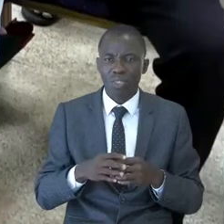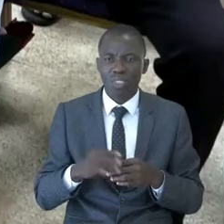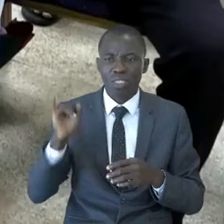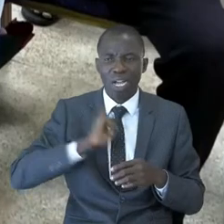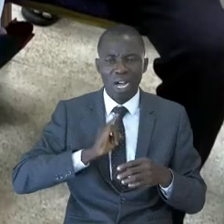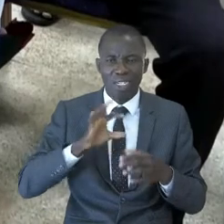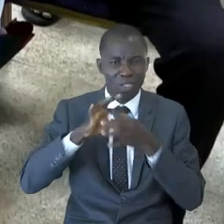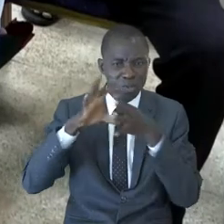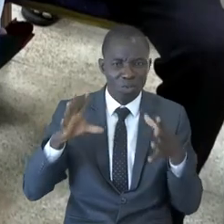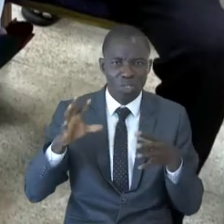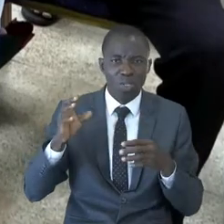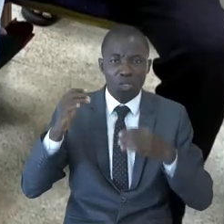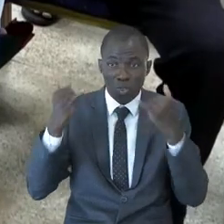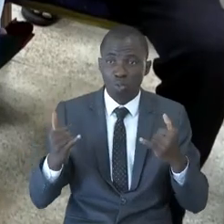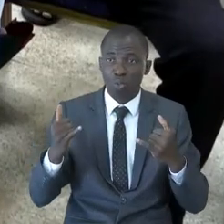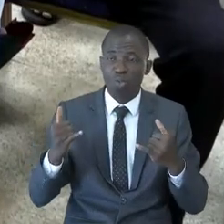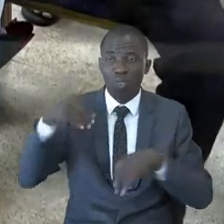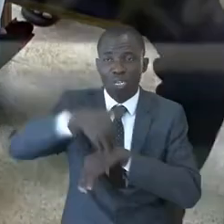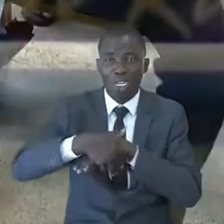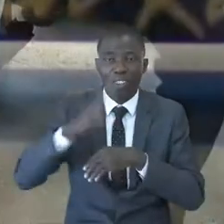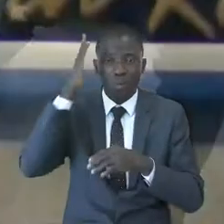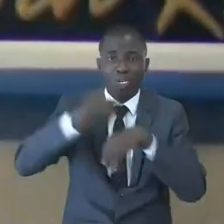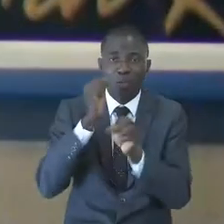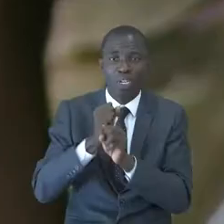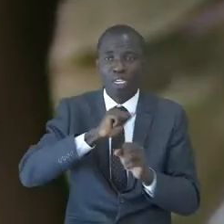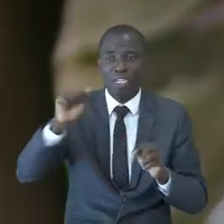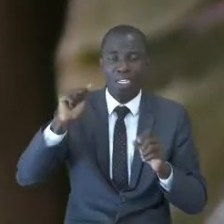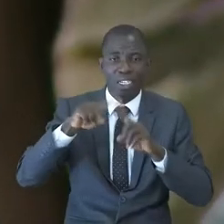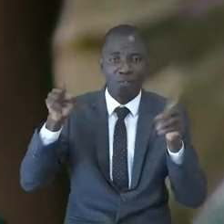I lose. Tonight will make a difference in your life.